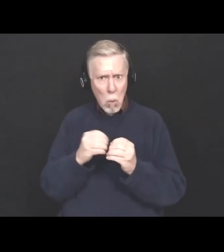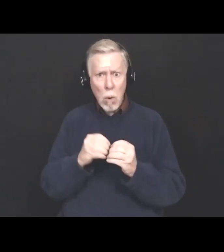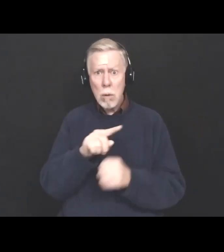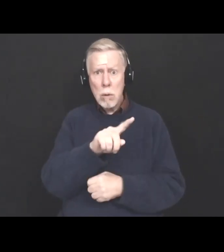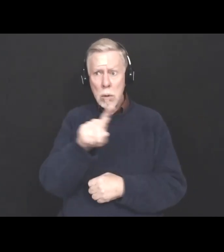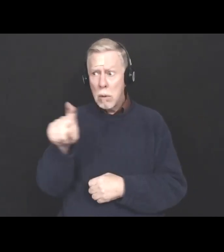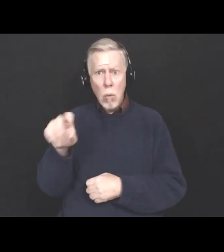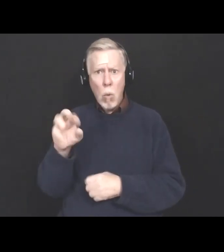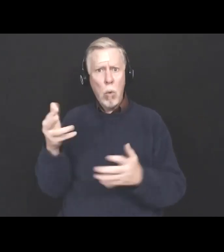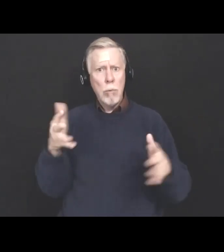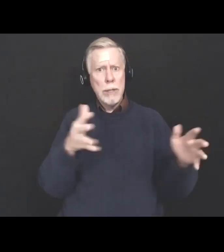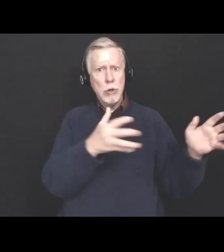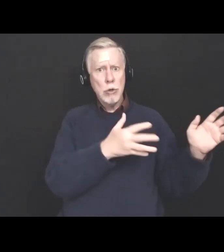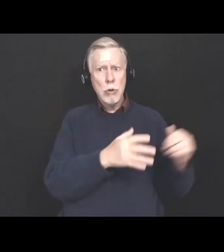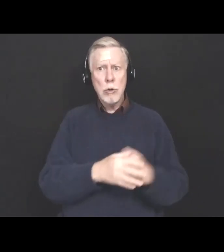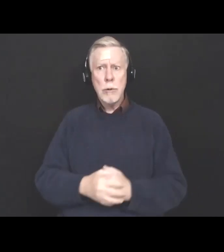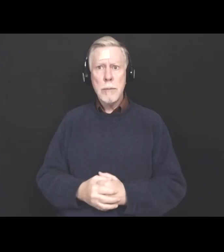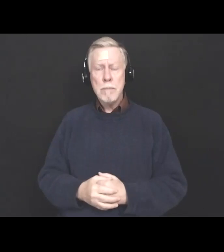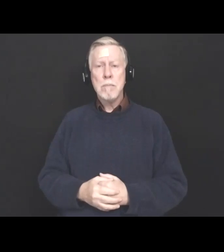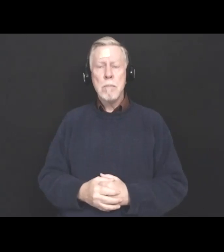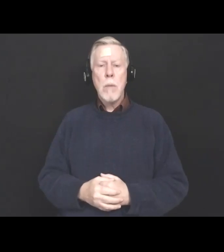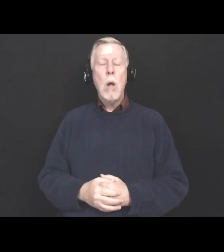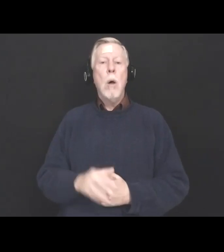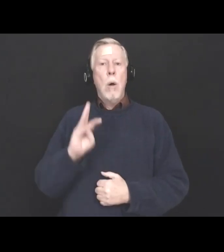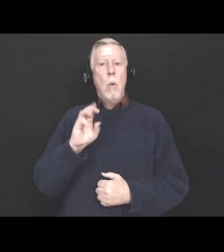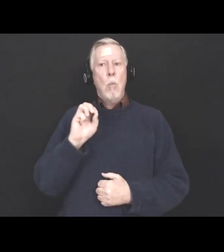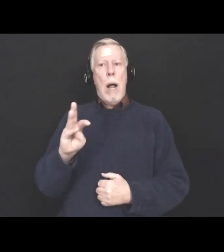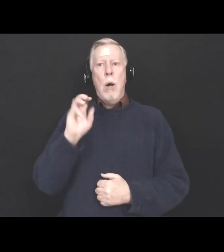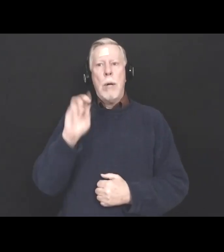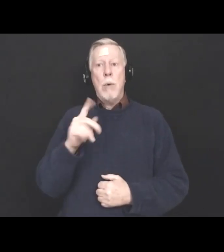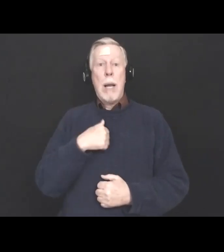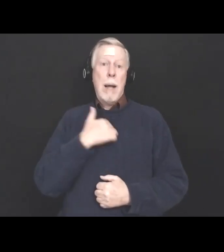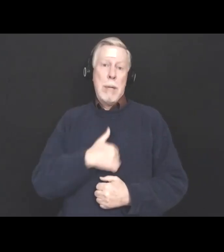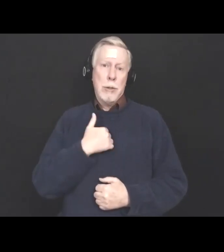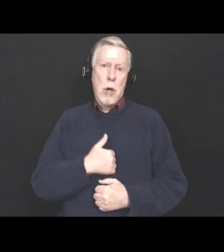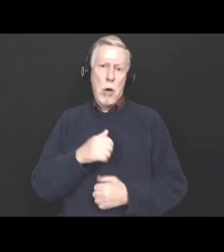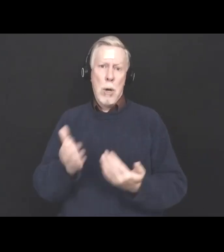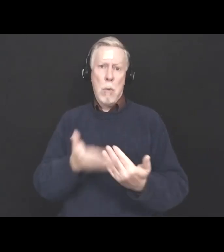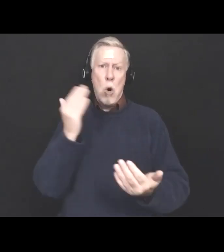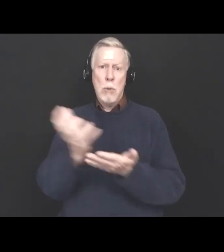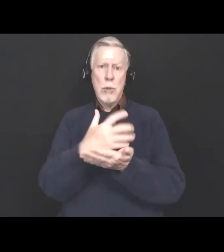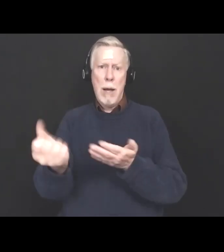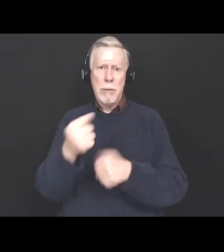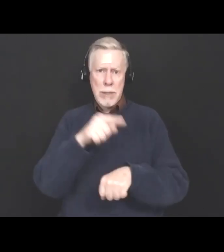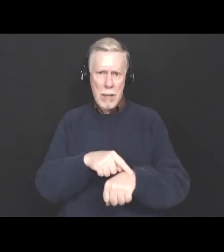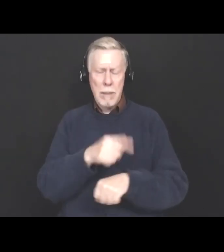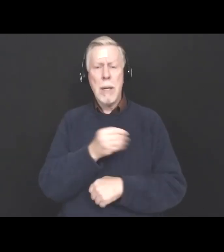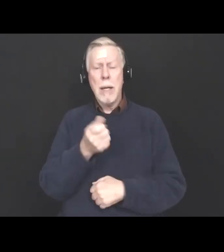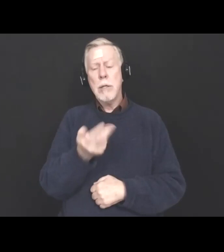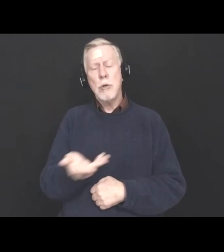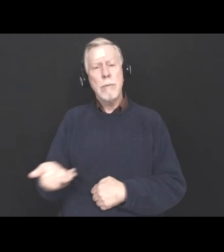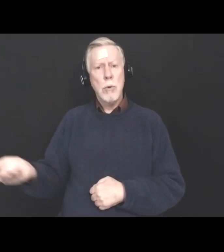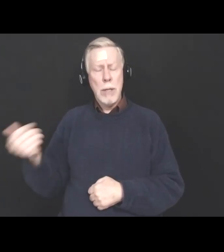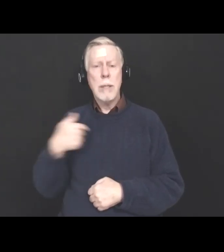Or did everybody get out? Okay. Wow. I'm sorry. We're almost out of time, and there were a couple things I